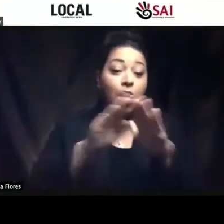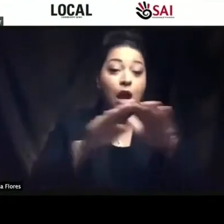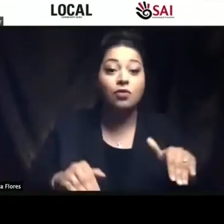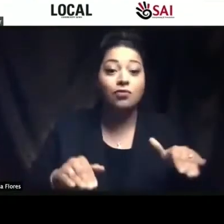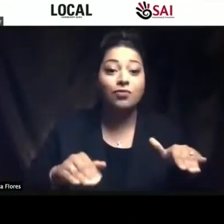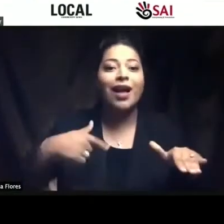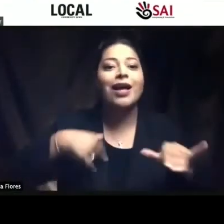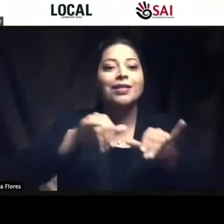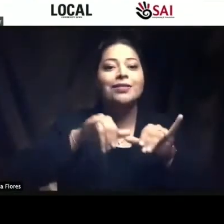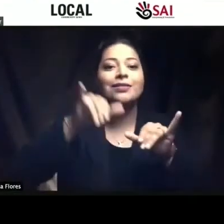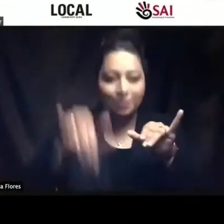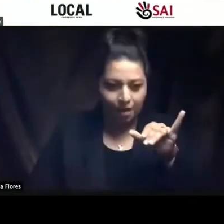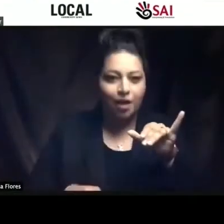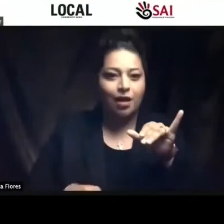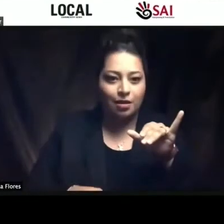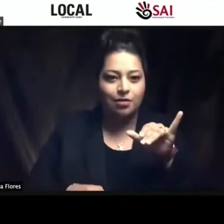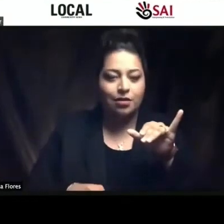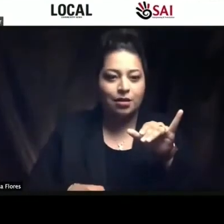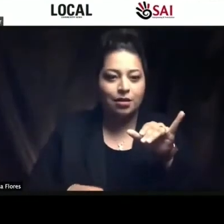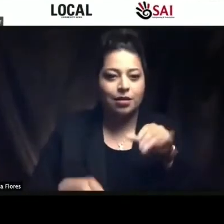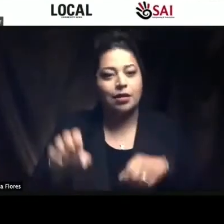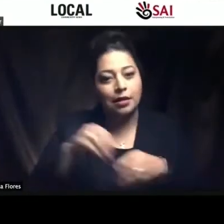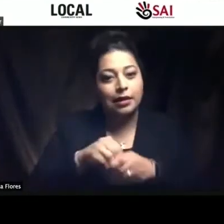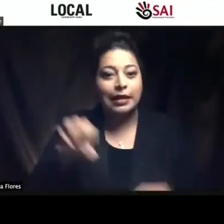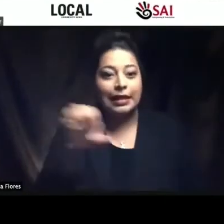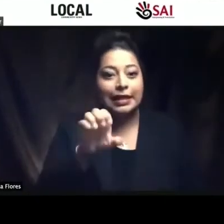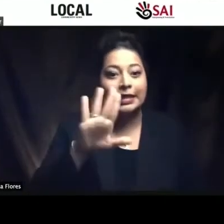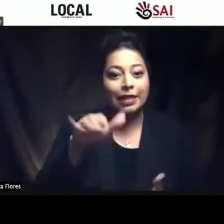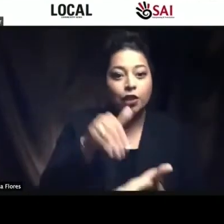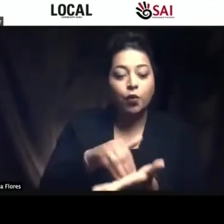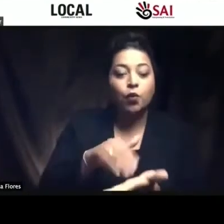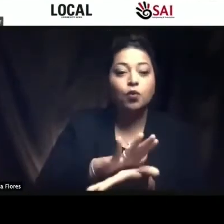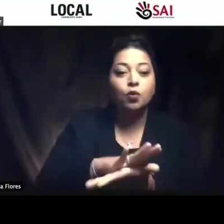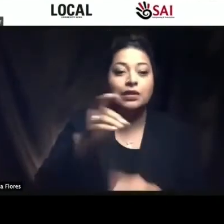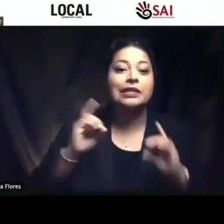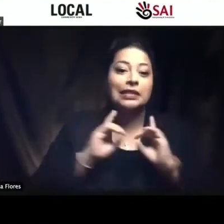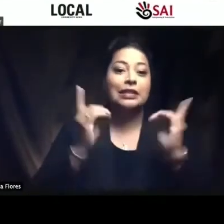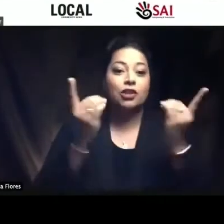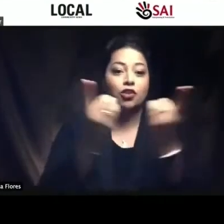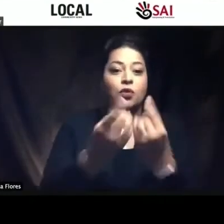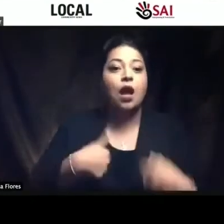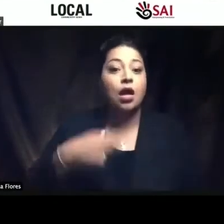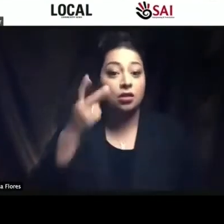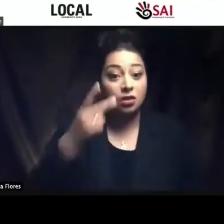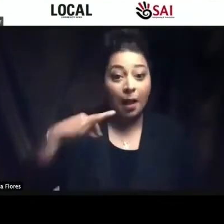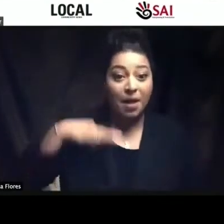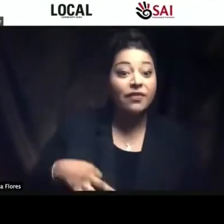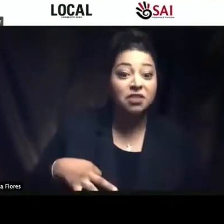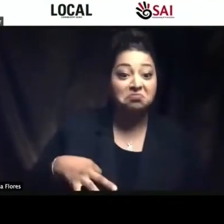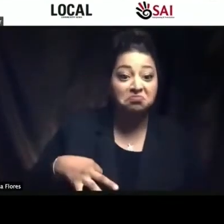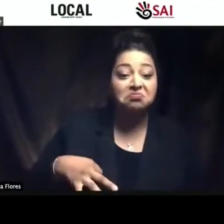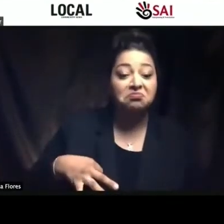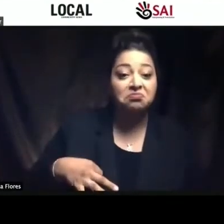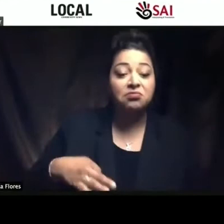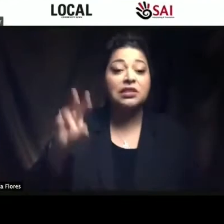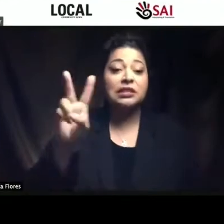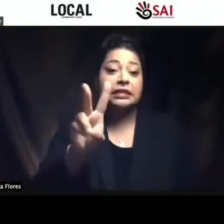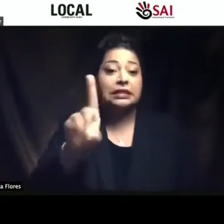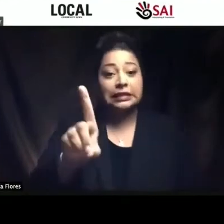within District 2, within East Central School District, because I saw the benefits of it. I believe that District